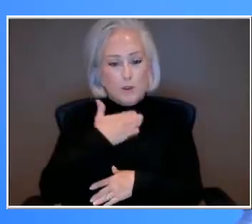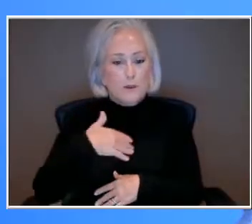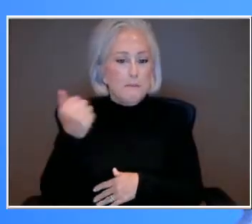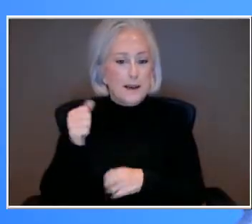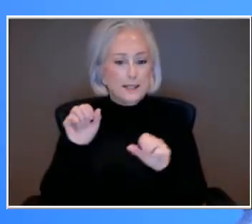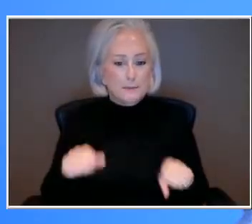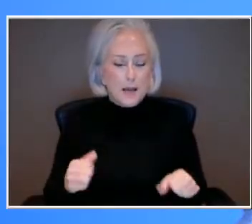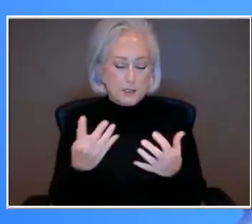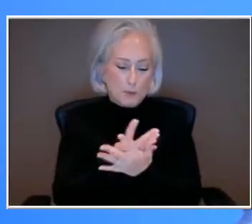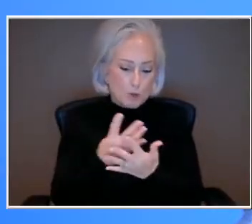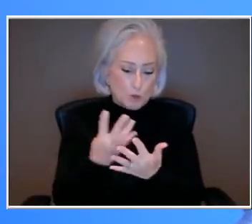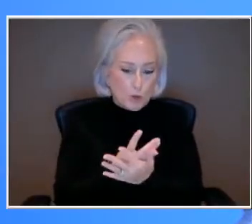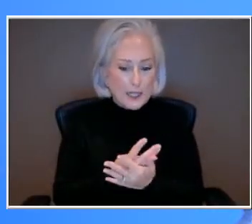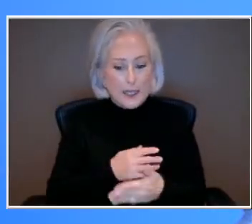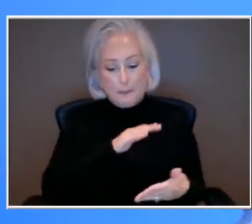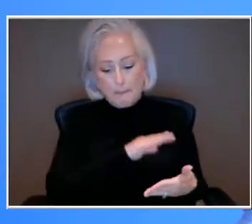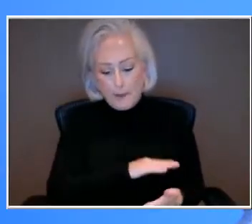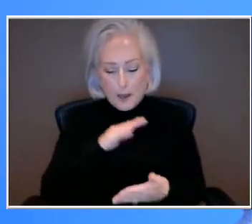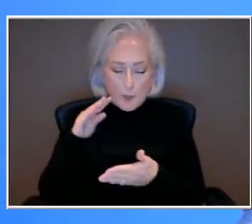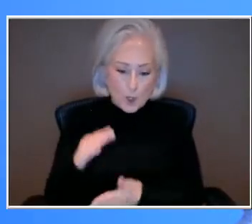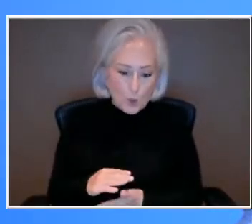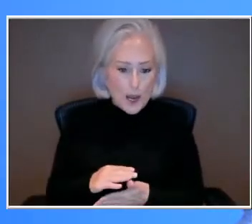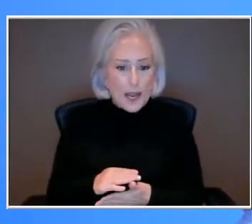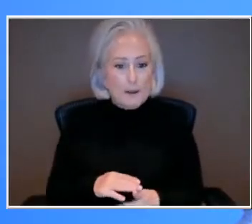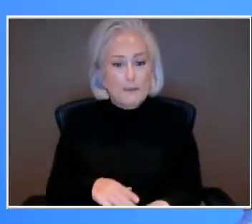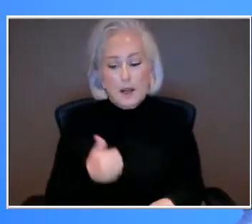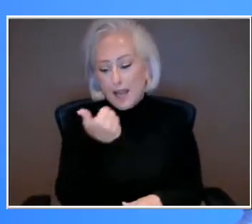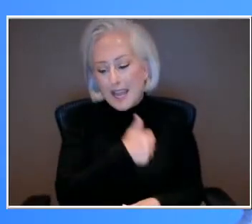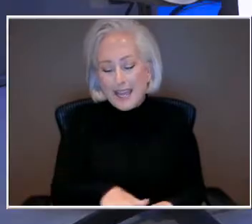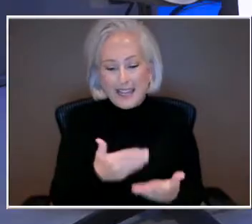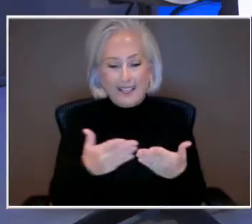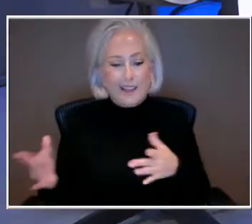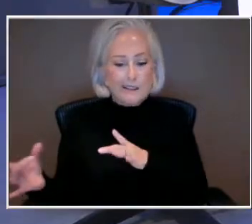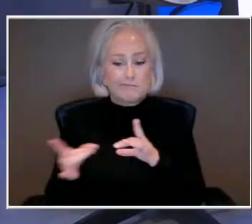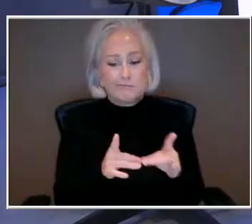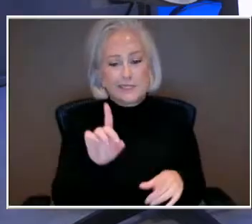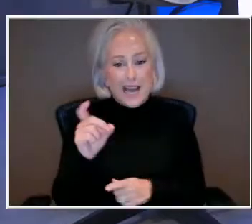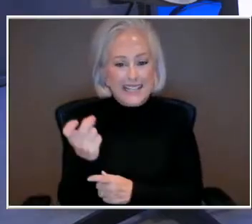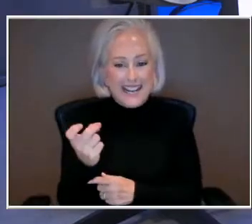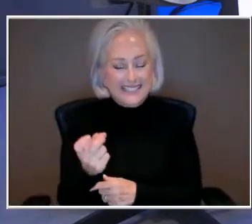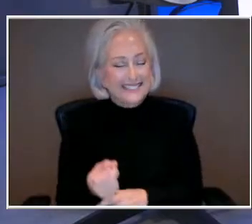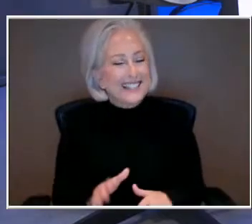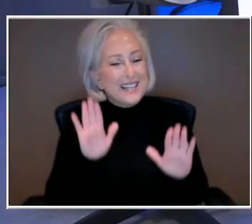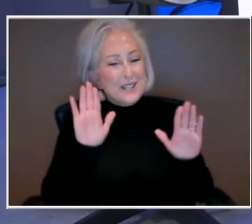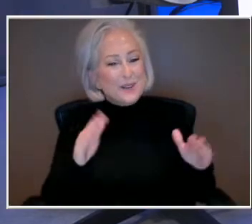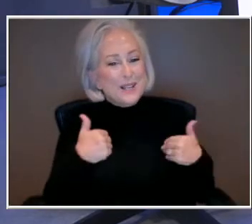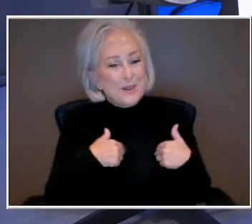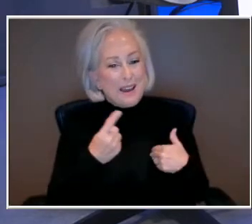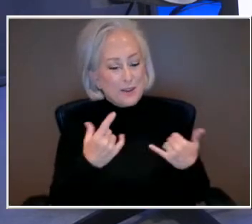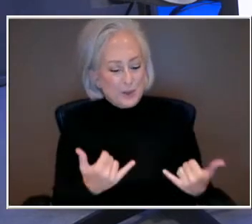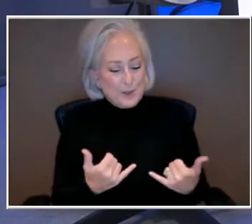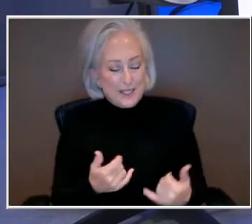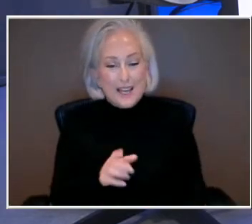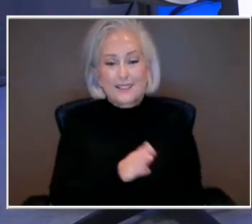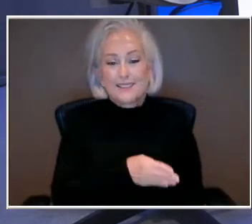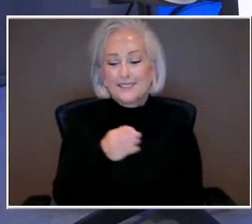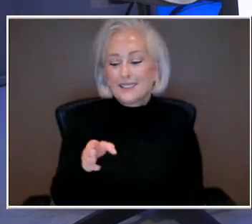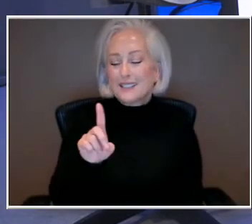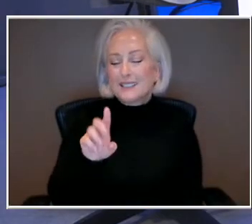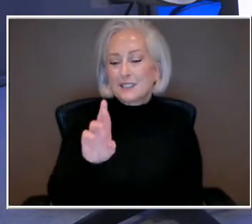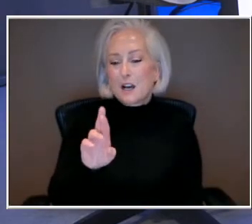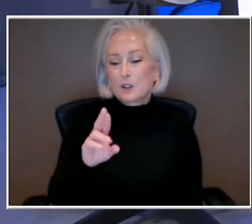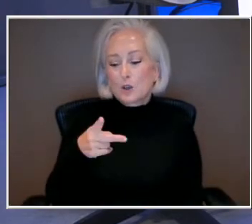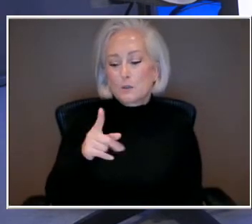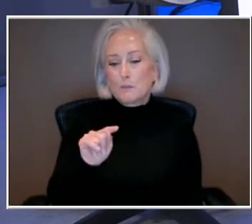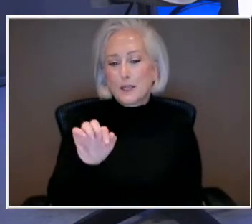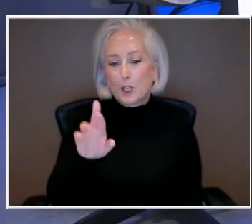and mammograms and things that you need diagnostically. I think it's important. Great having you this morning. Thank you so much. Dr. Peterson, what's the big message